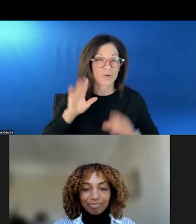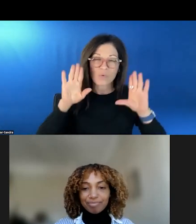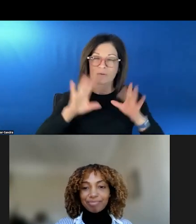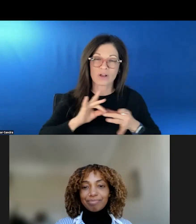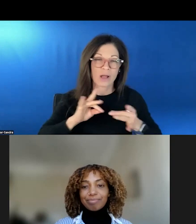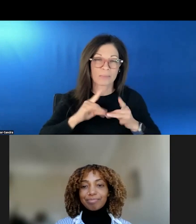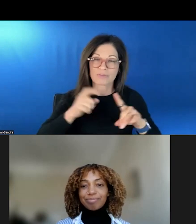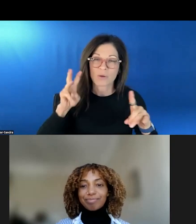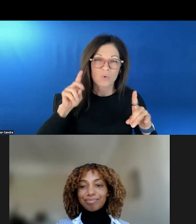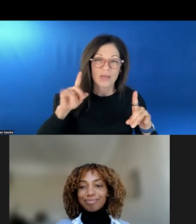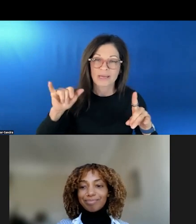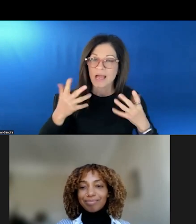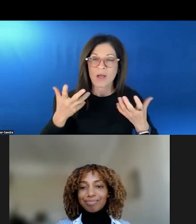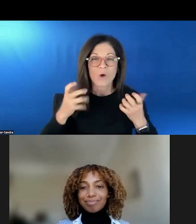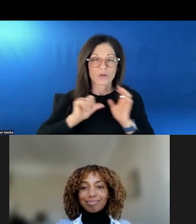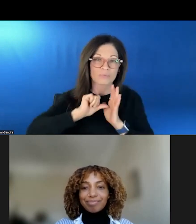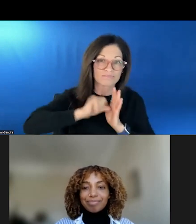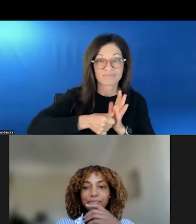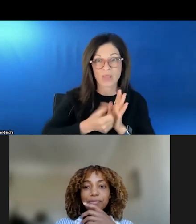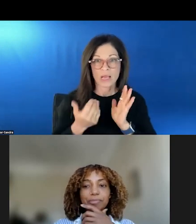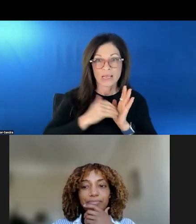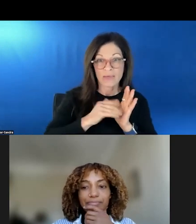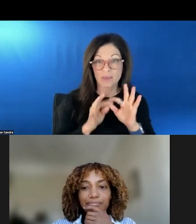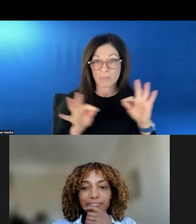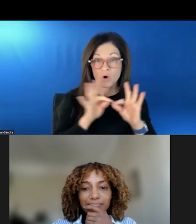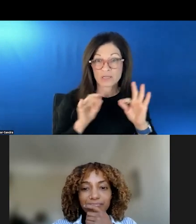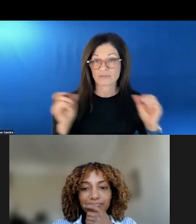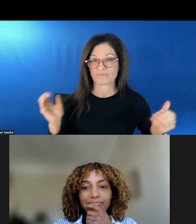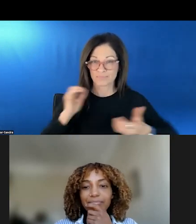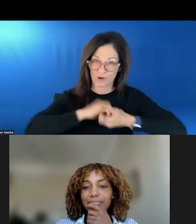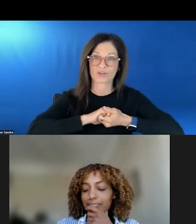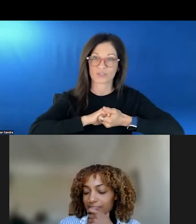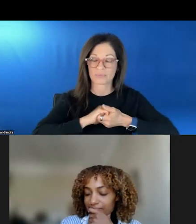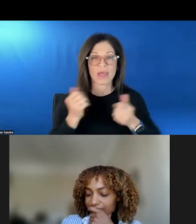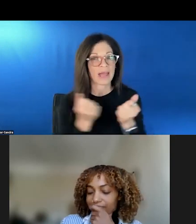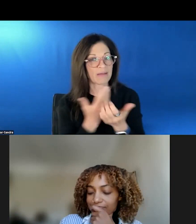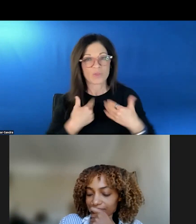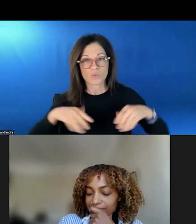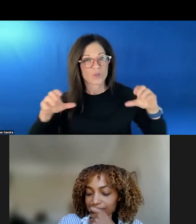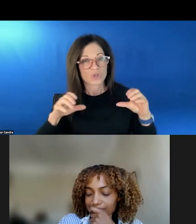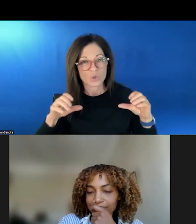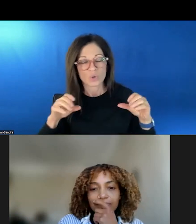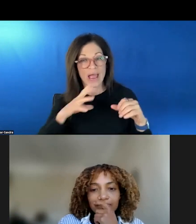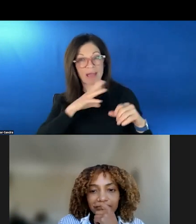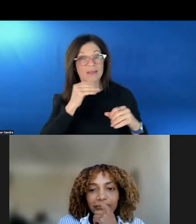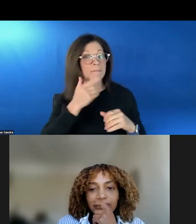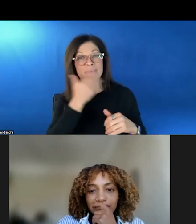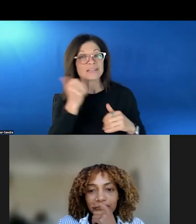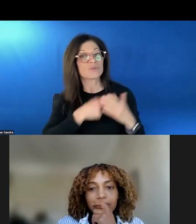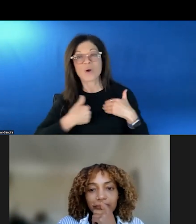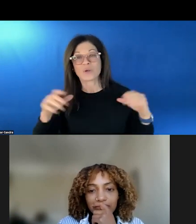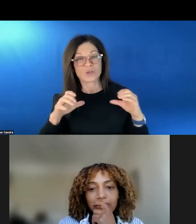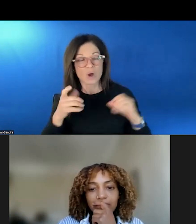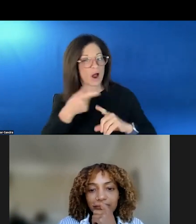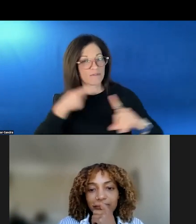to reinforce again the importance of partnership. Everything we do and the best of what we do comes out of